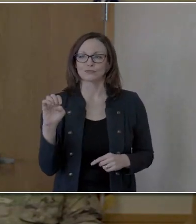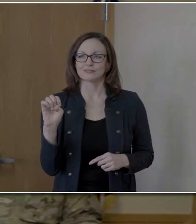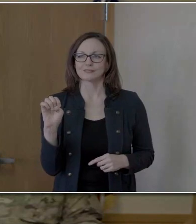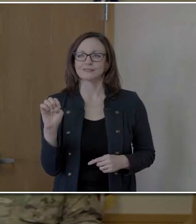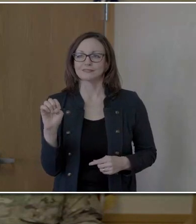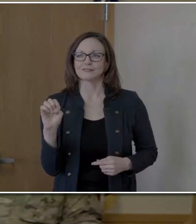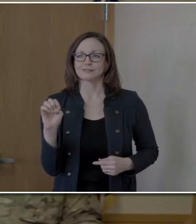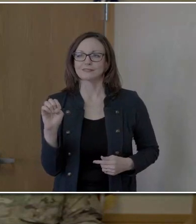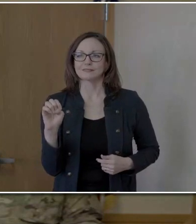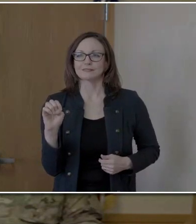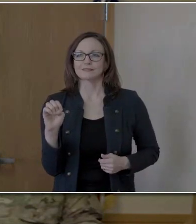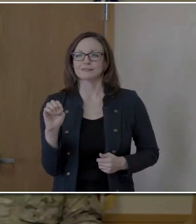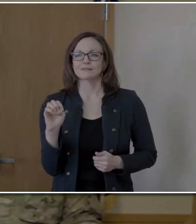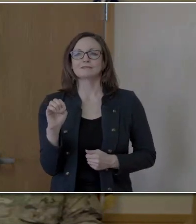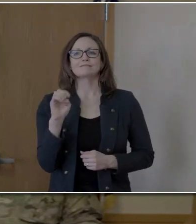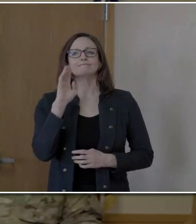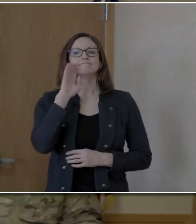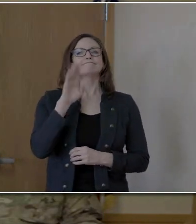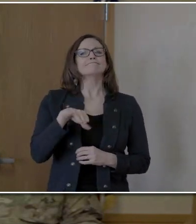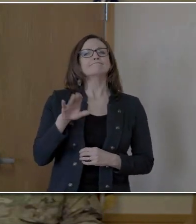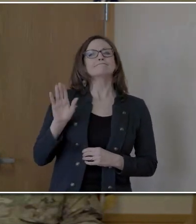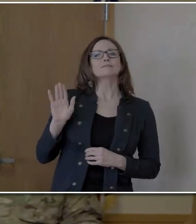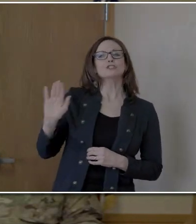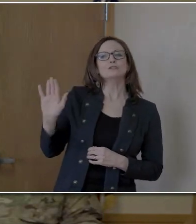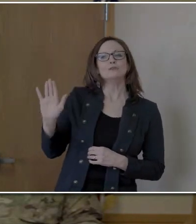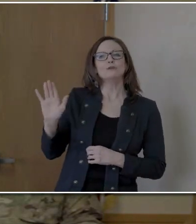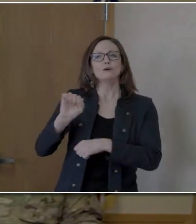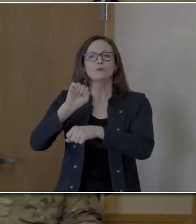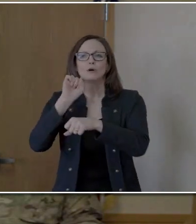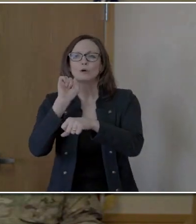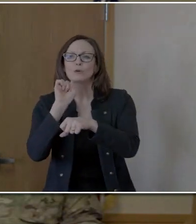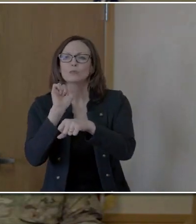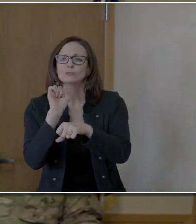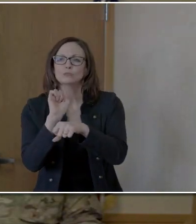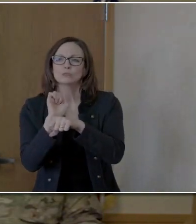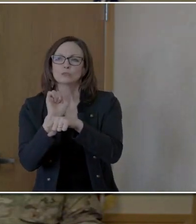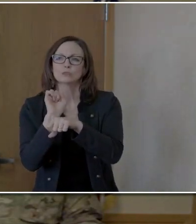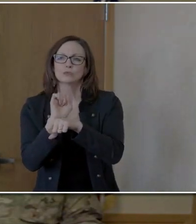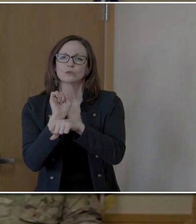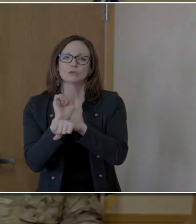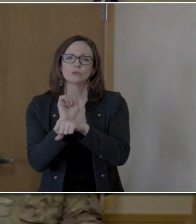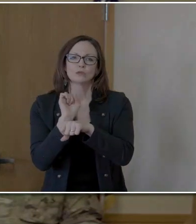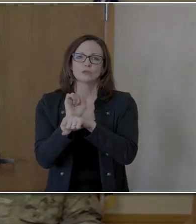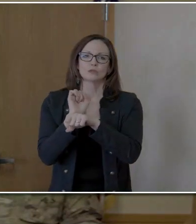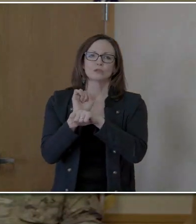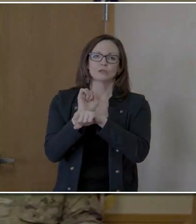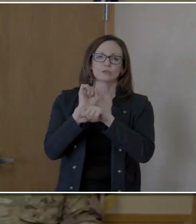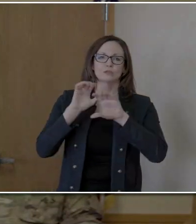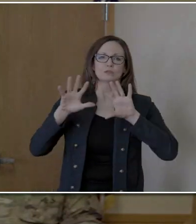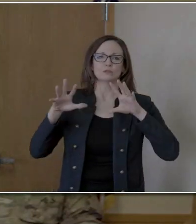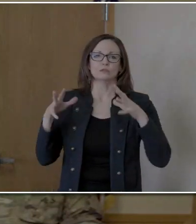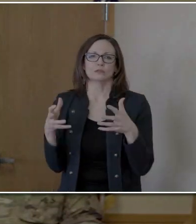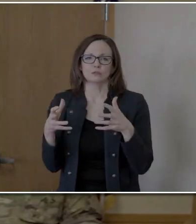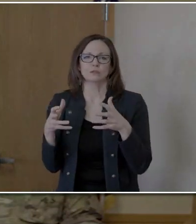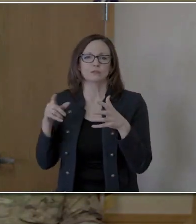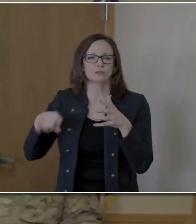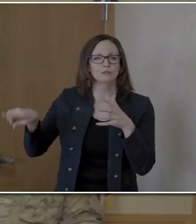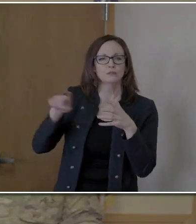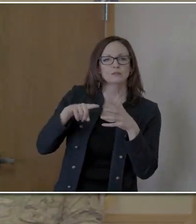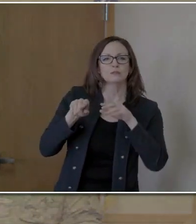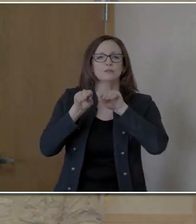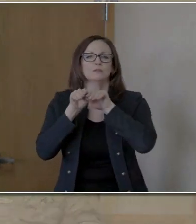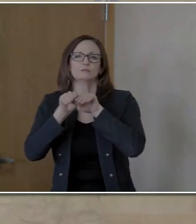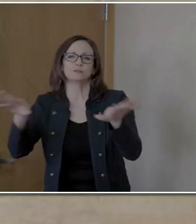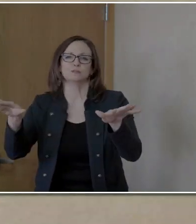that said there were 19 people who had voted or worked. You mentioned 15. I was just hoping you could clarify the potential discrepancy